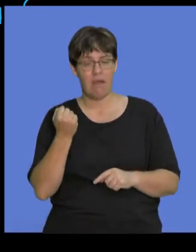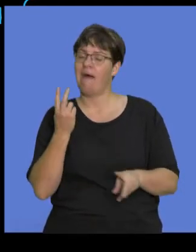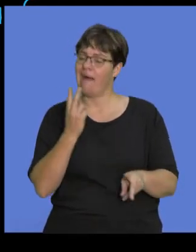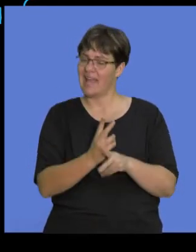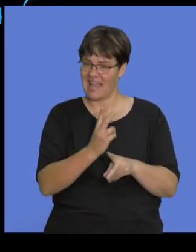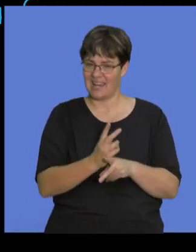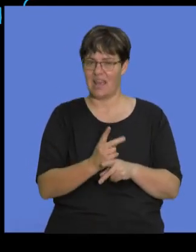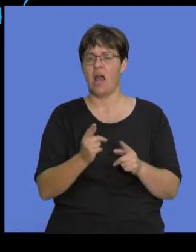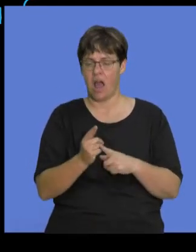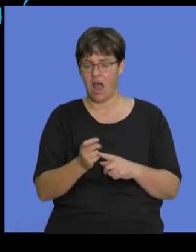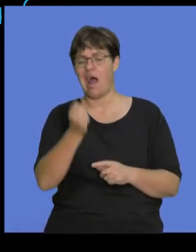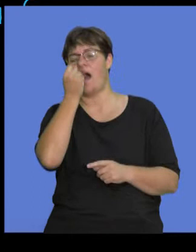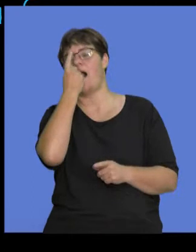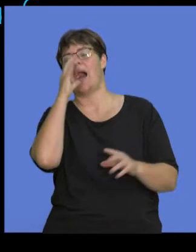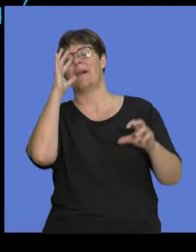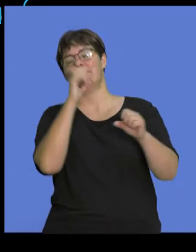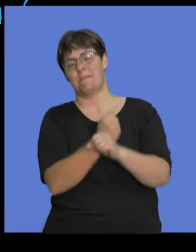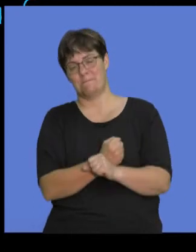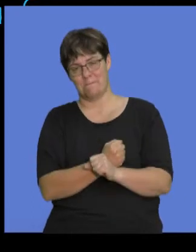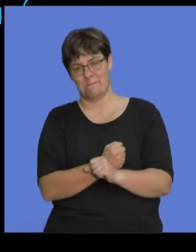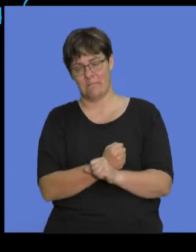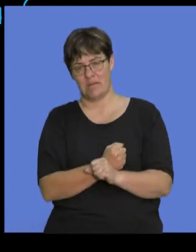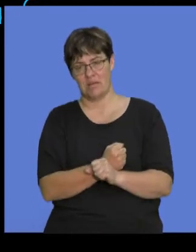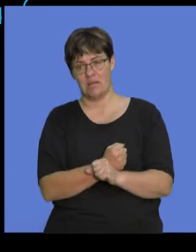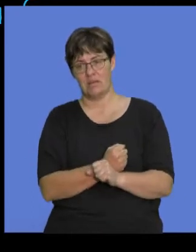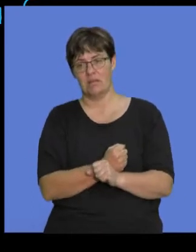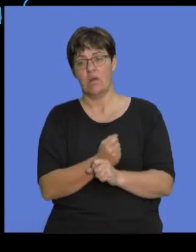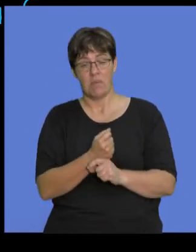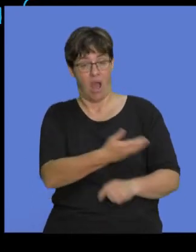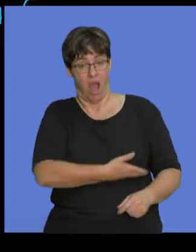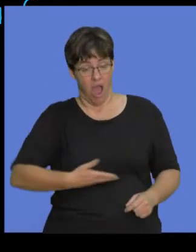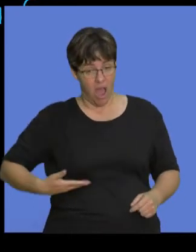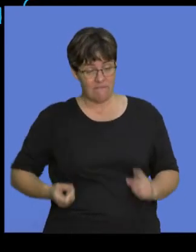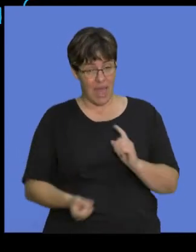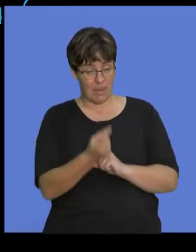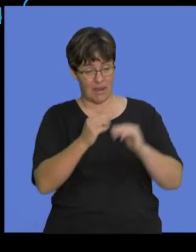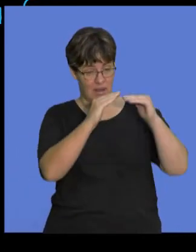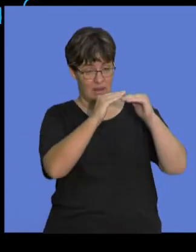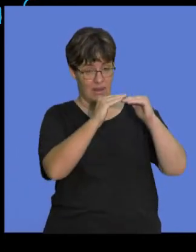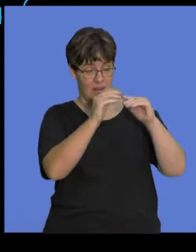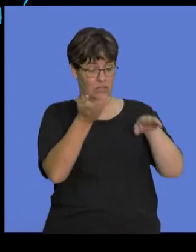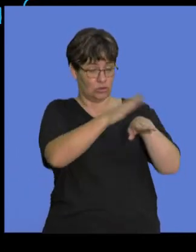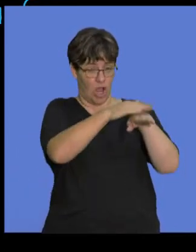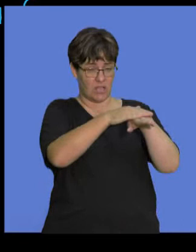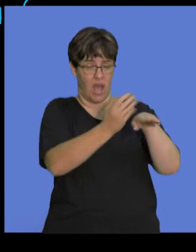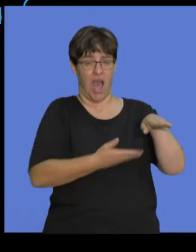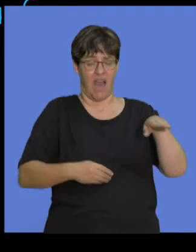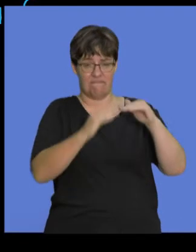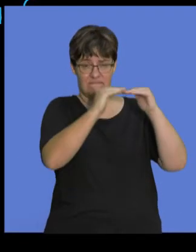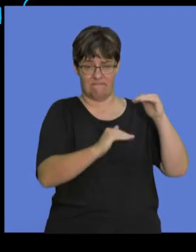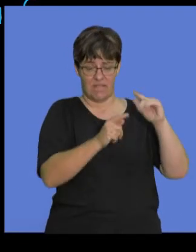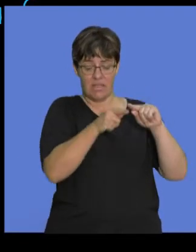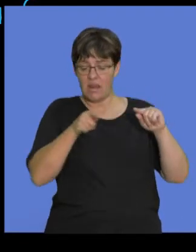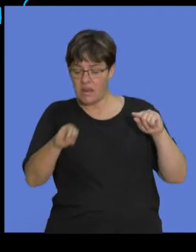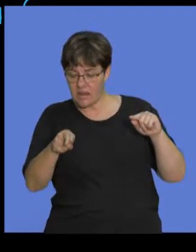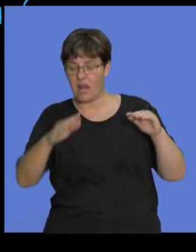means, again, corresponding, I think we get the trend now or the pattern. So if we have it, what's going to happen? The magnitude of the